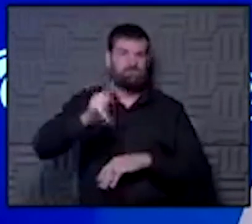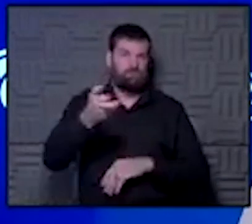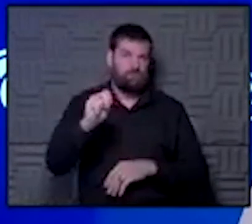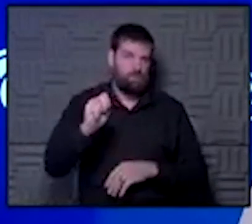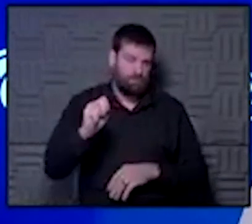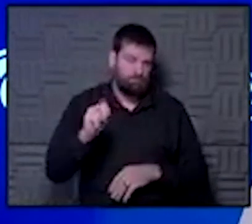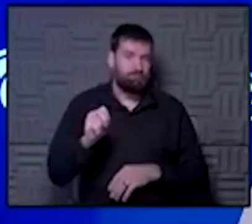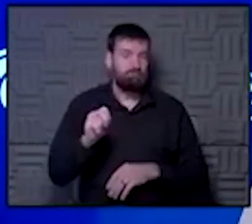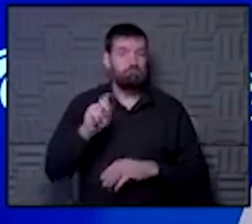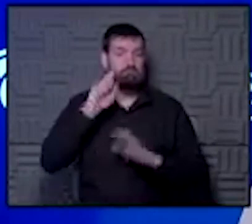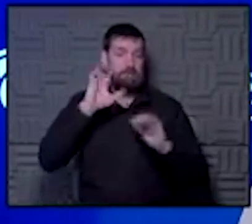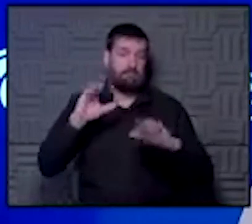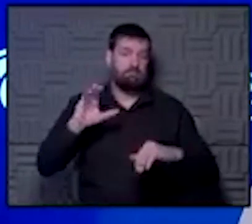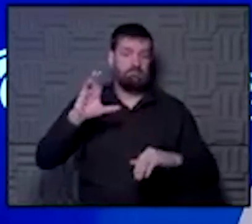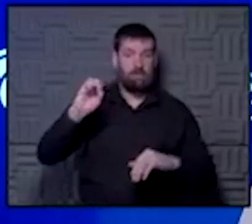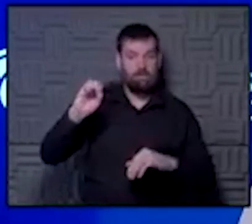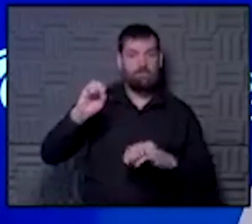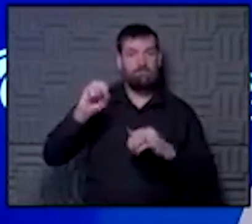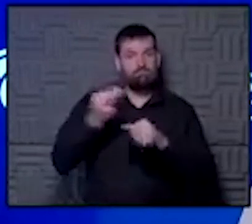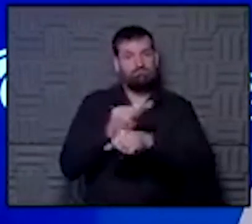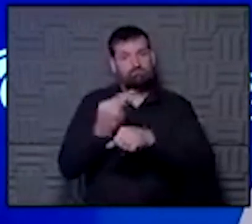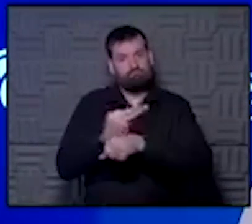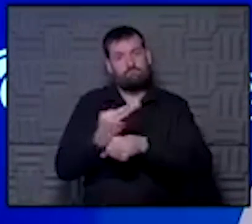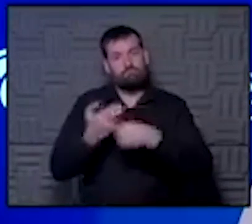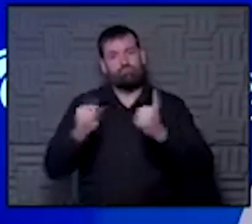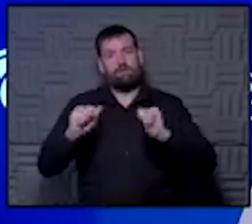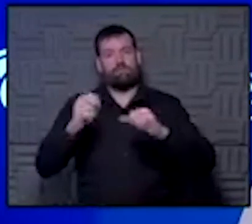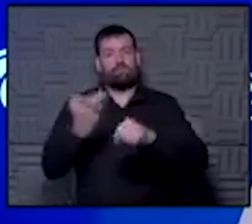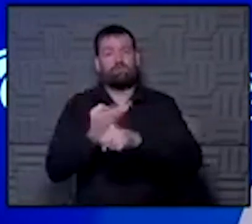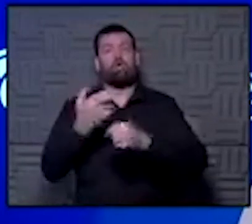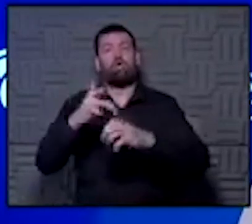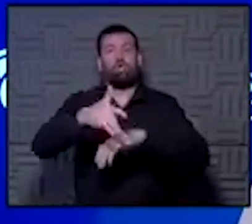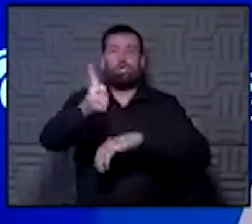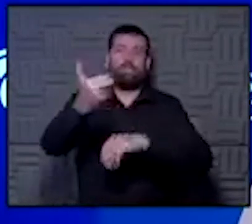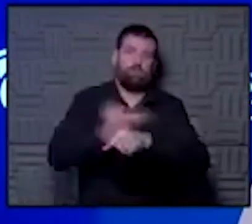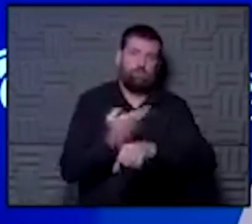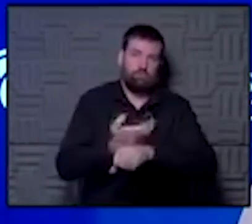I think that companies are going for their early use authorization based on some of the early